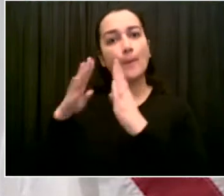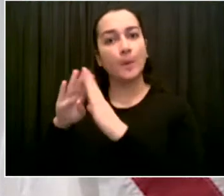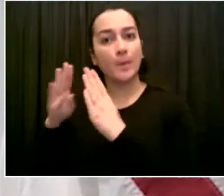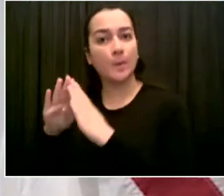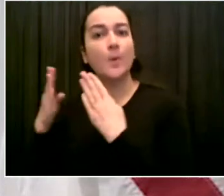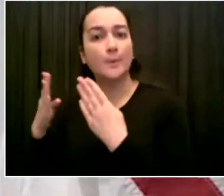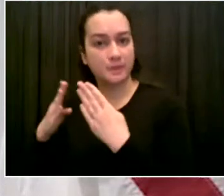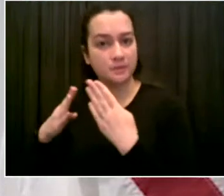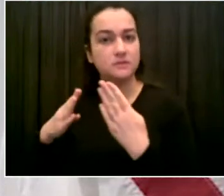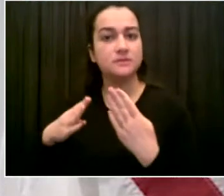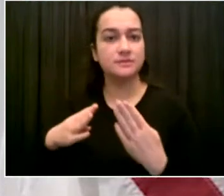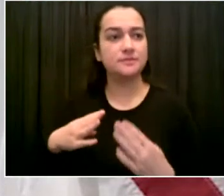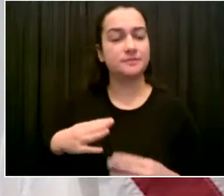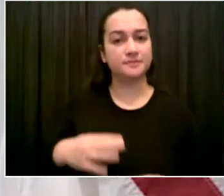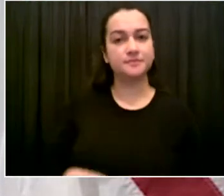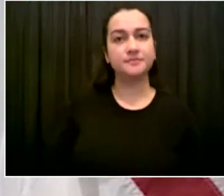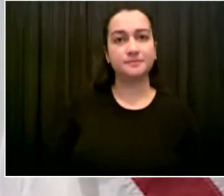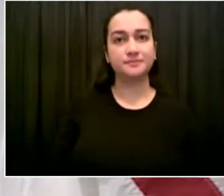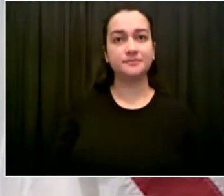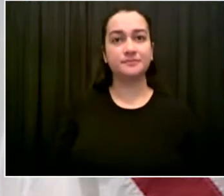Dr. Katz, anything you want to add?